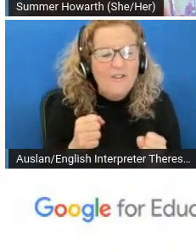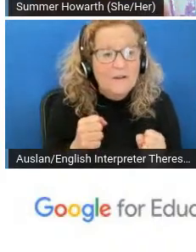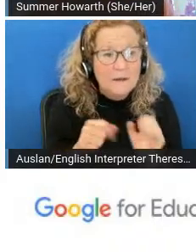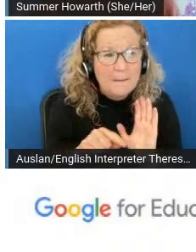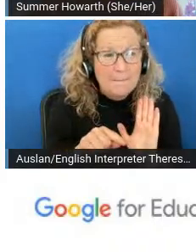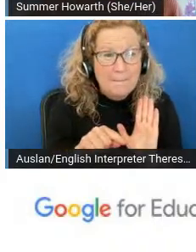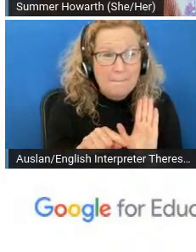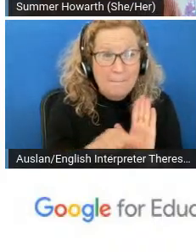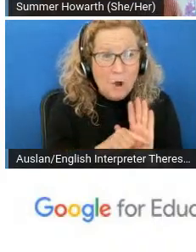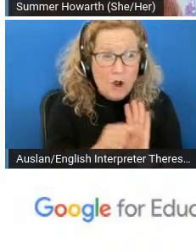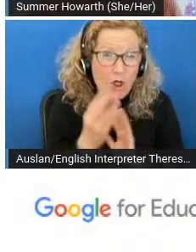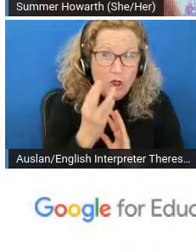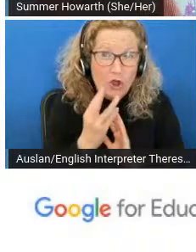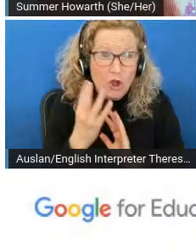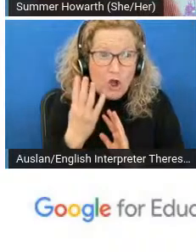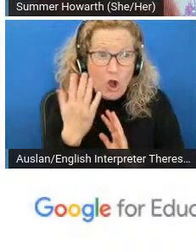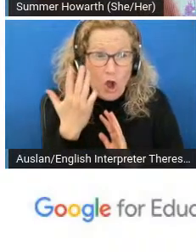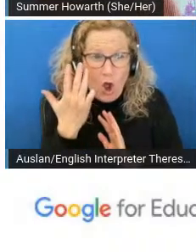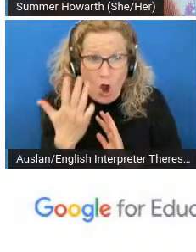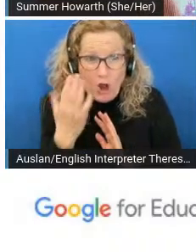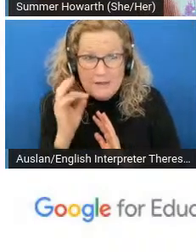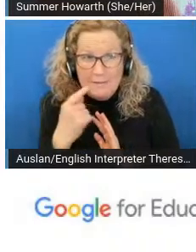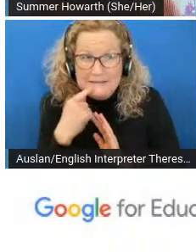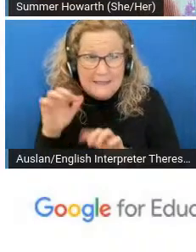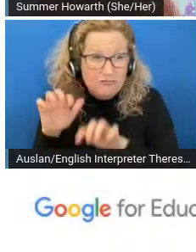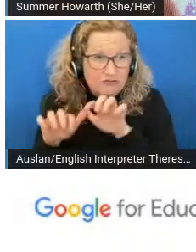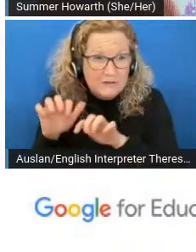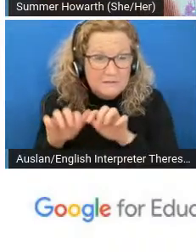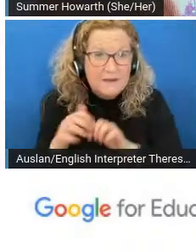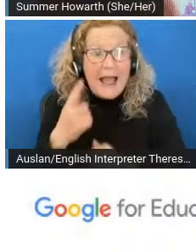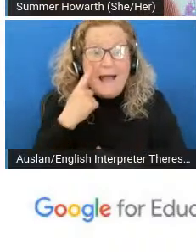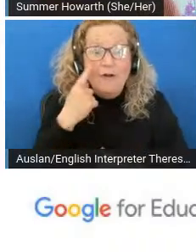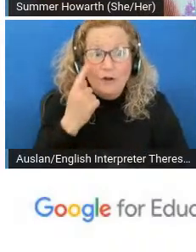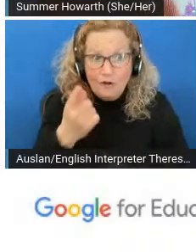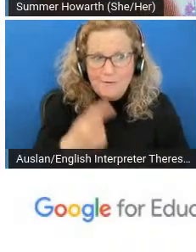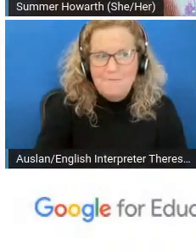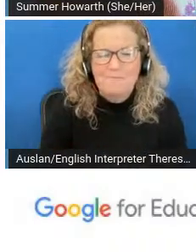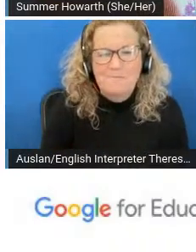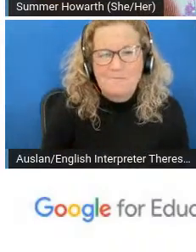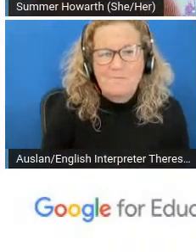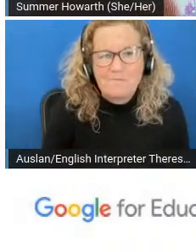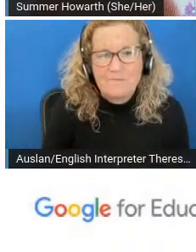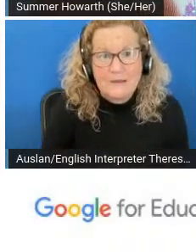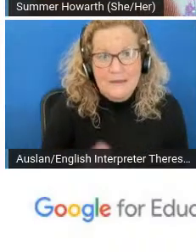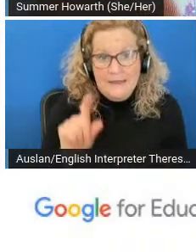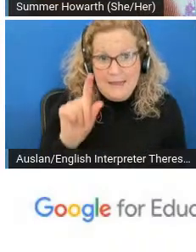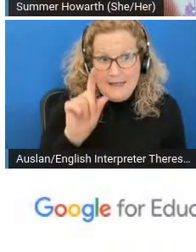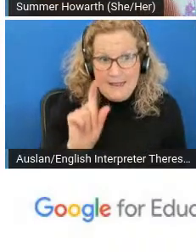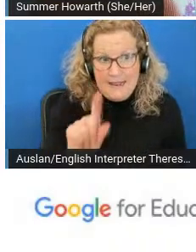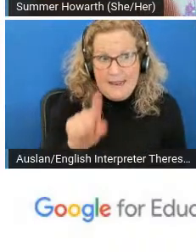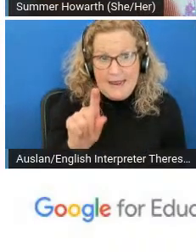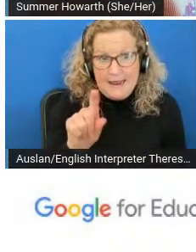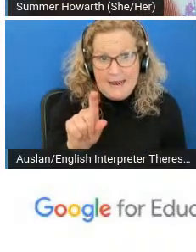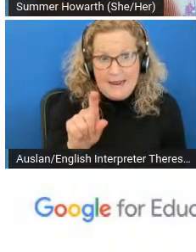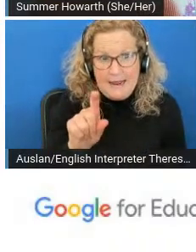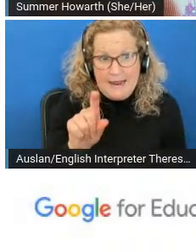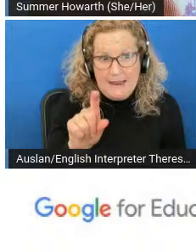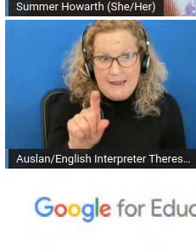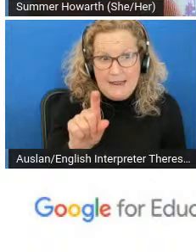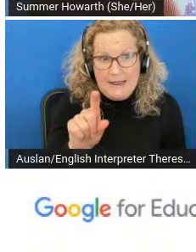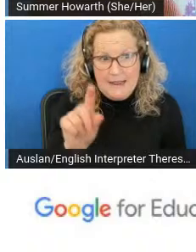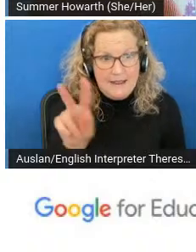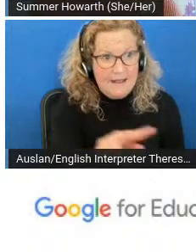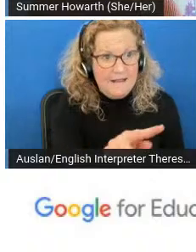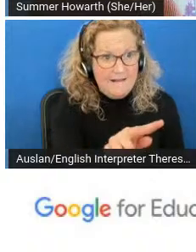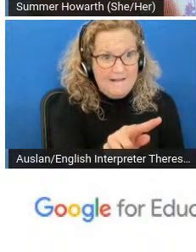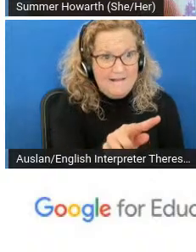degrees Celsius. Minus 39. Let's have a look. So if I click on that space on the board, oh